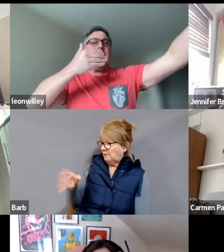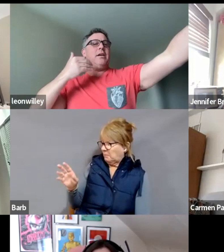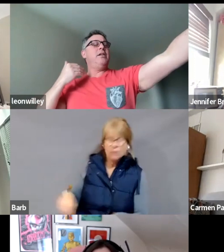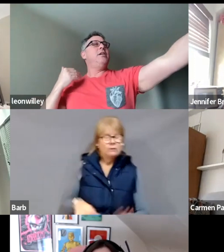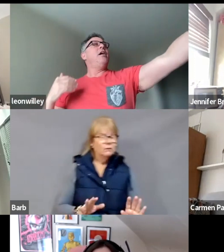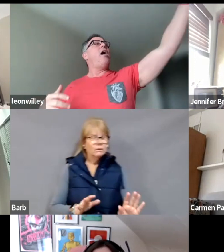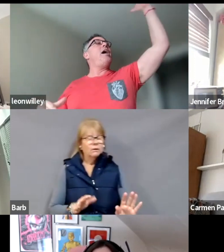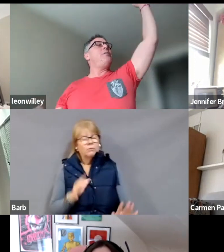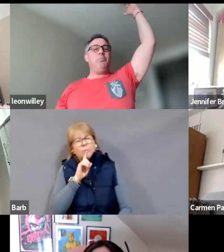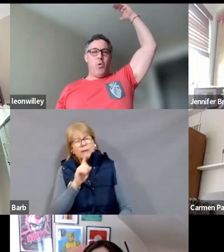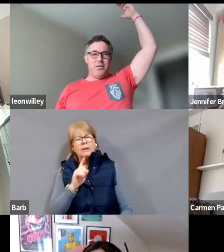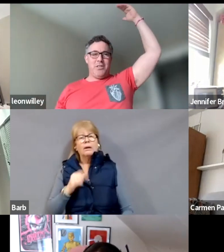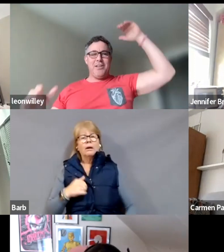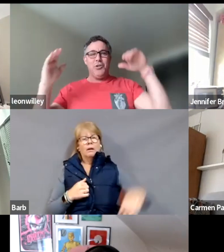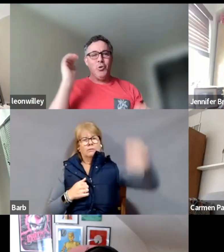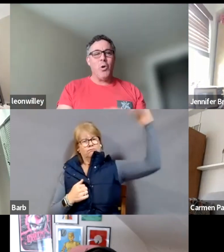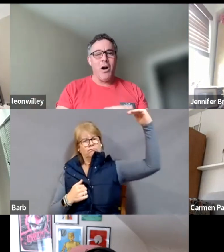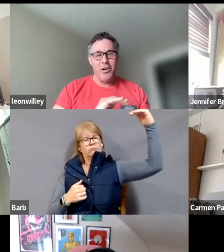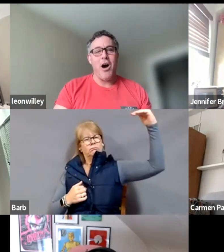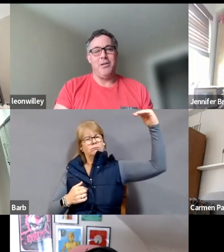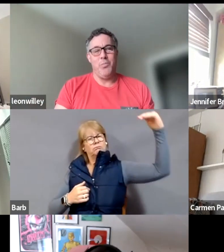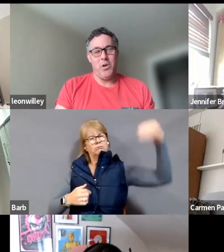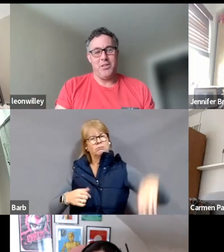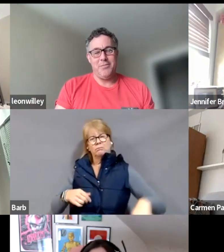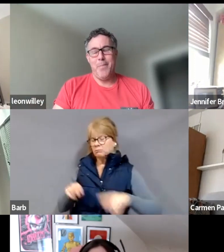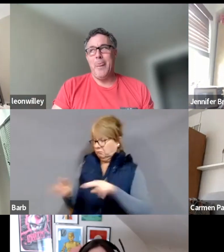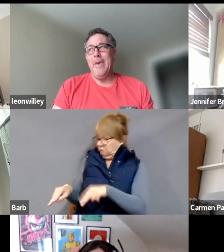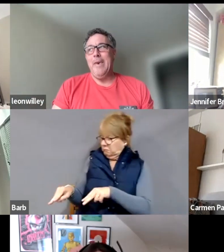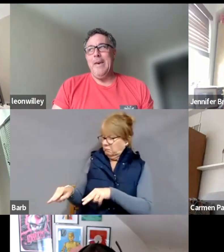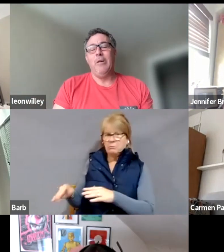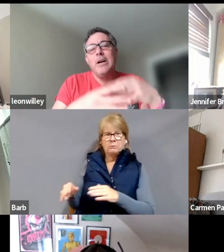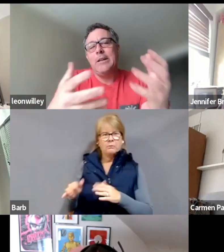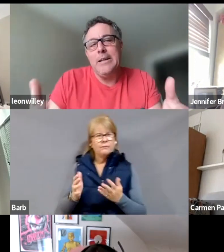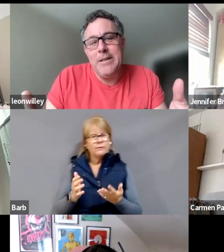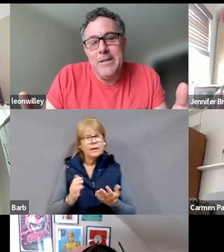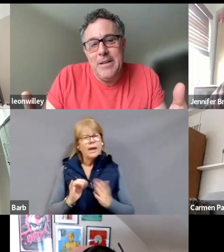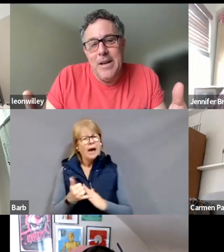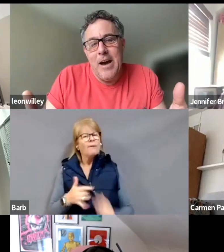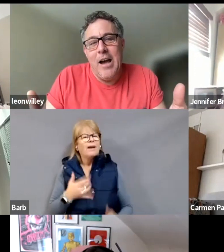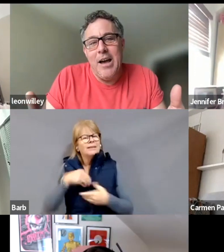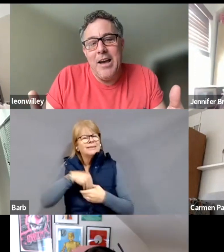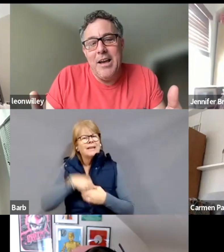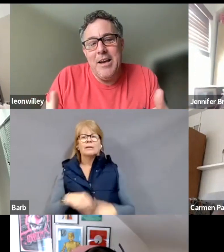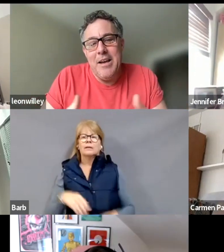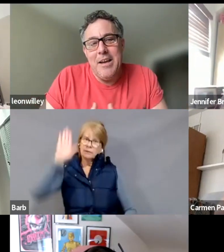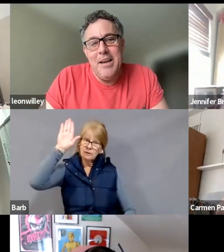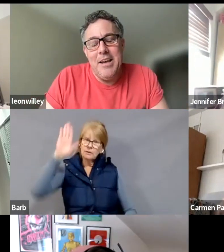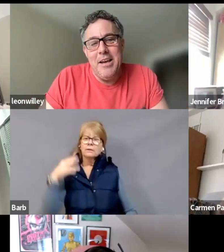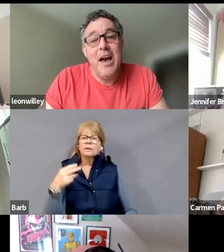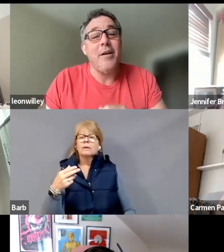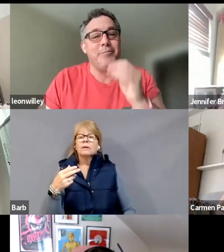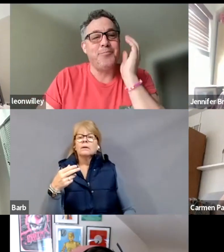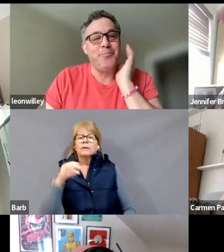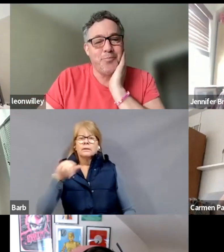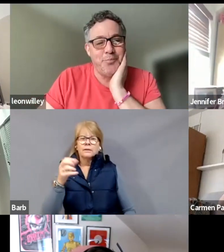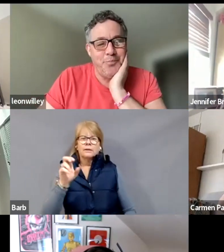very I am important and you are not important. Now, luckily, can I just jump in, because